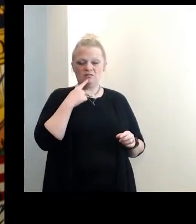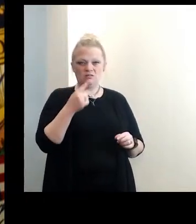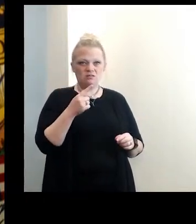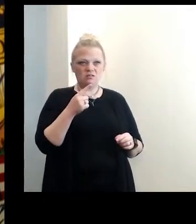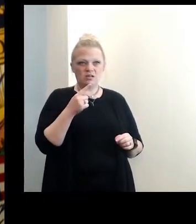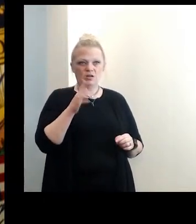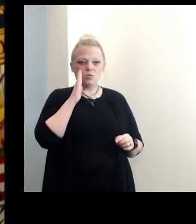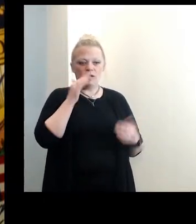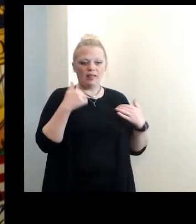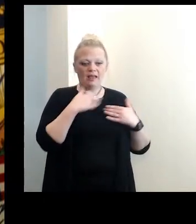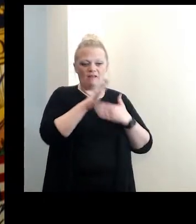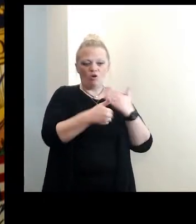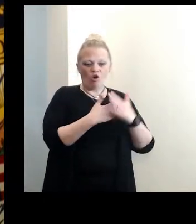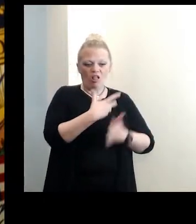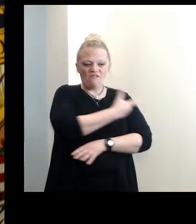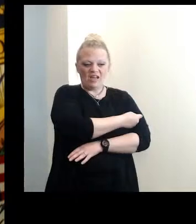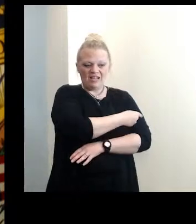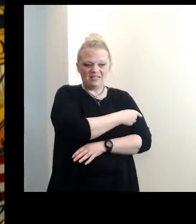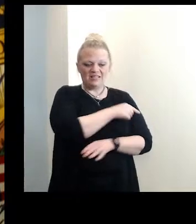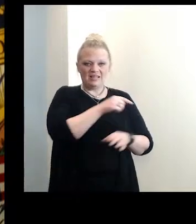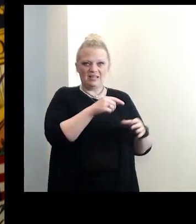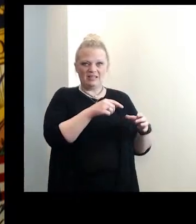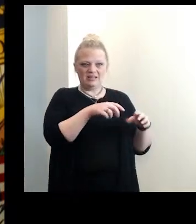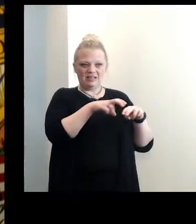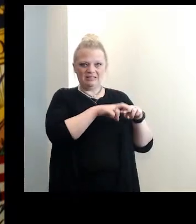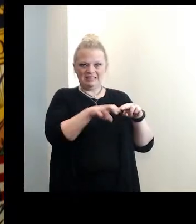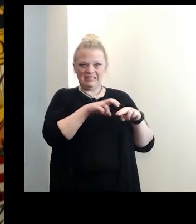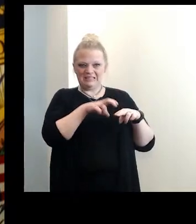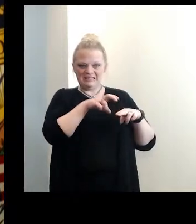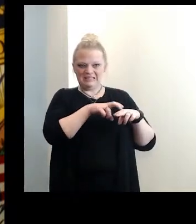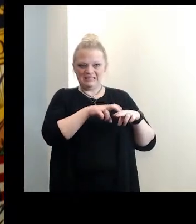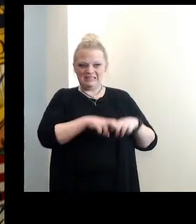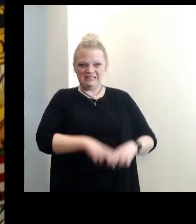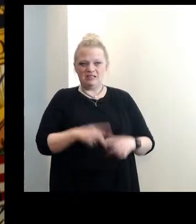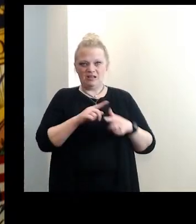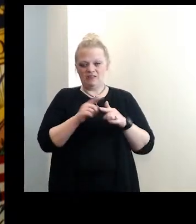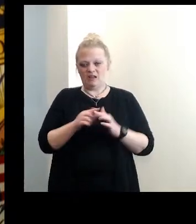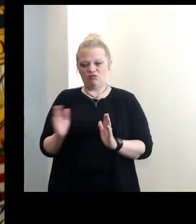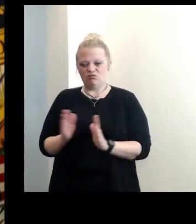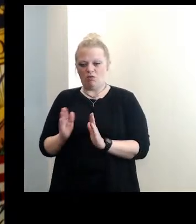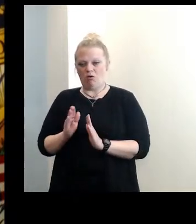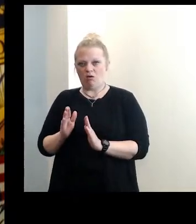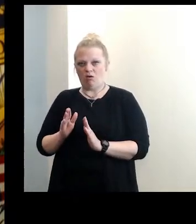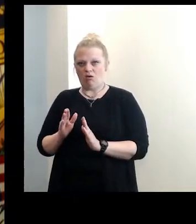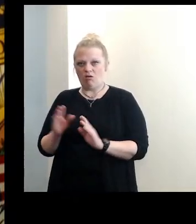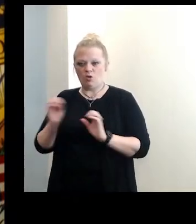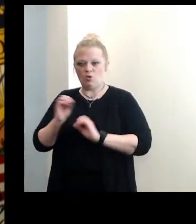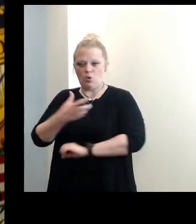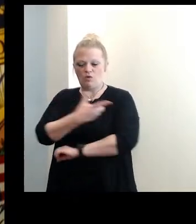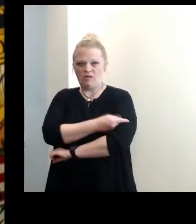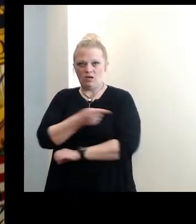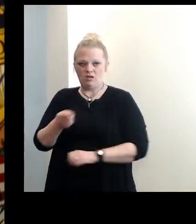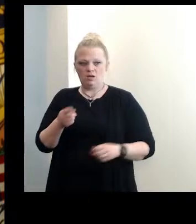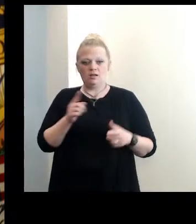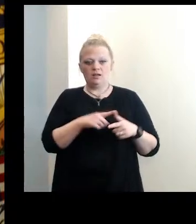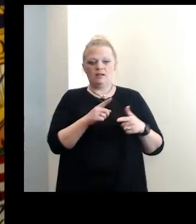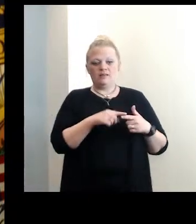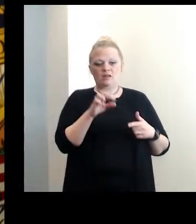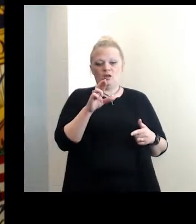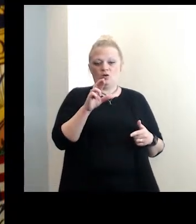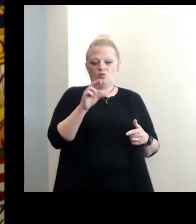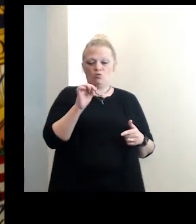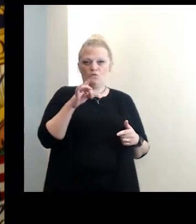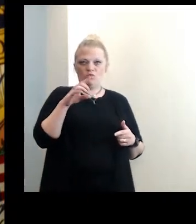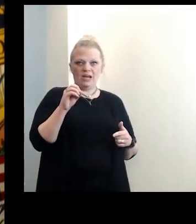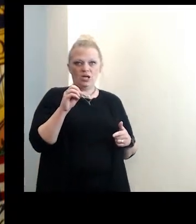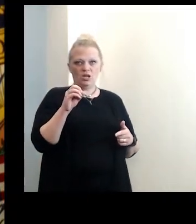vaccinated sections, requiring people to have proof of vaccination, and just very small unvaccinated sections, while Radio City Music Hall, so they're going to